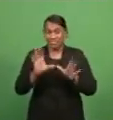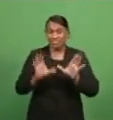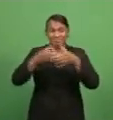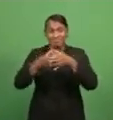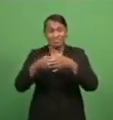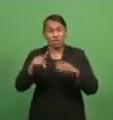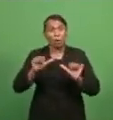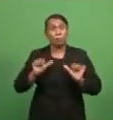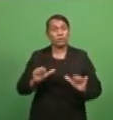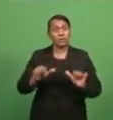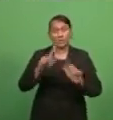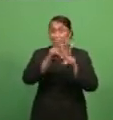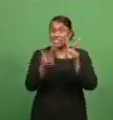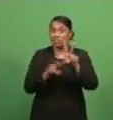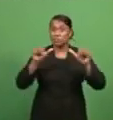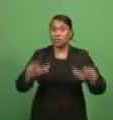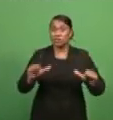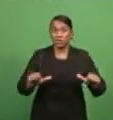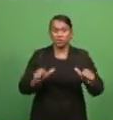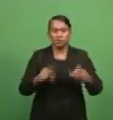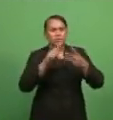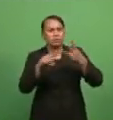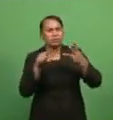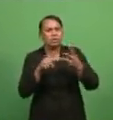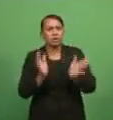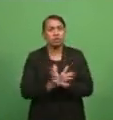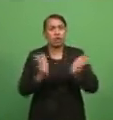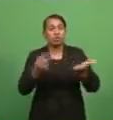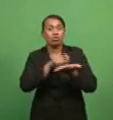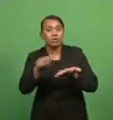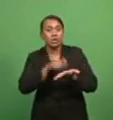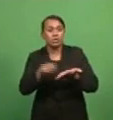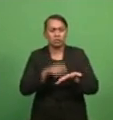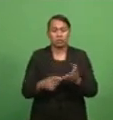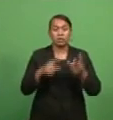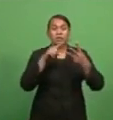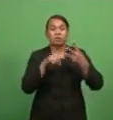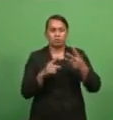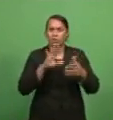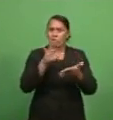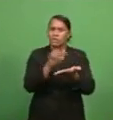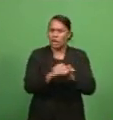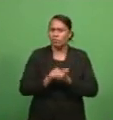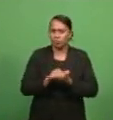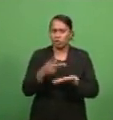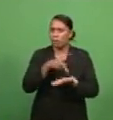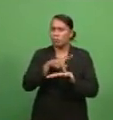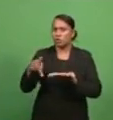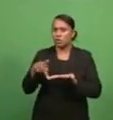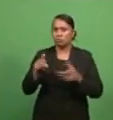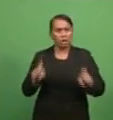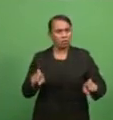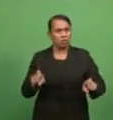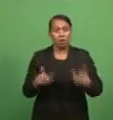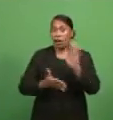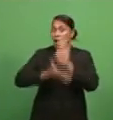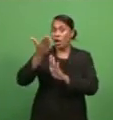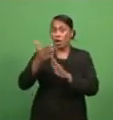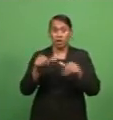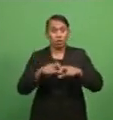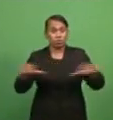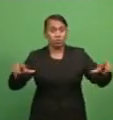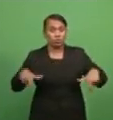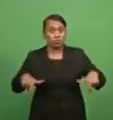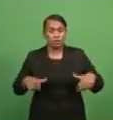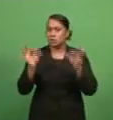Litiangioni Baravi, and general secretary Usaya Pita Wangatairewa will keep their positions. The High Court, in its judgment, denied